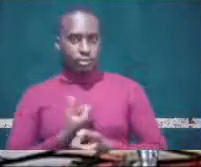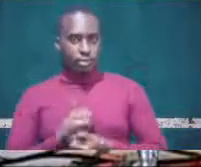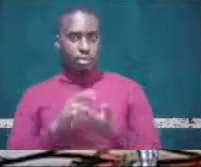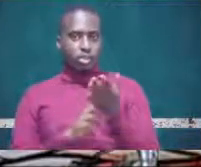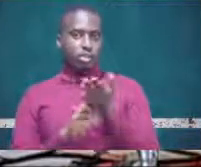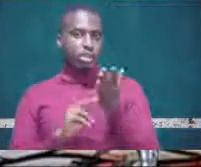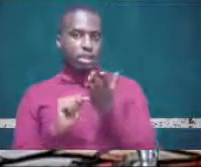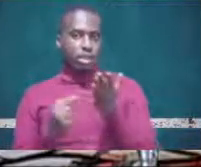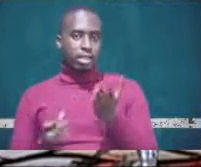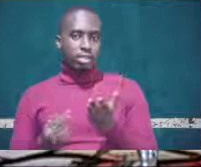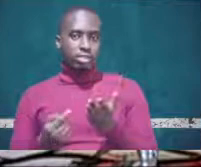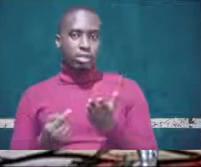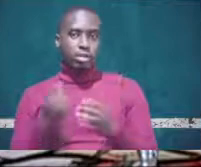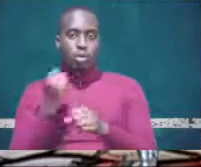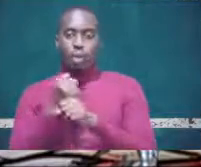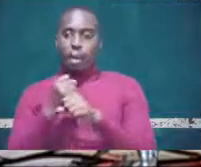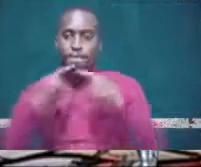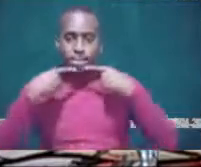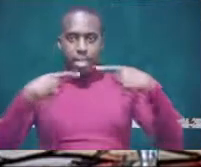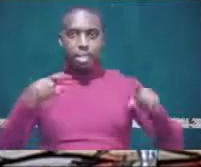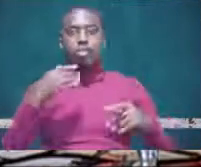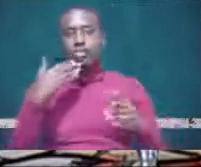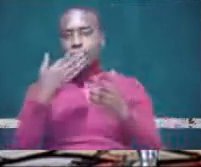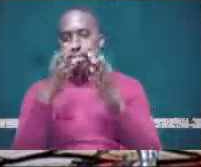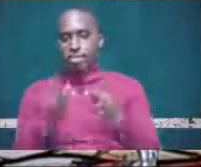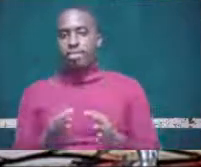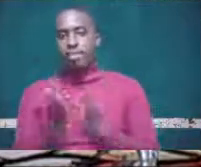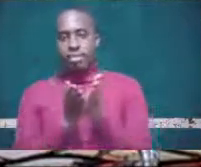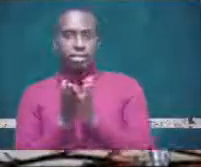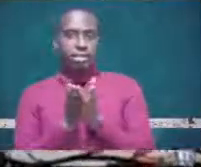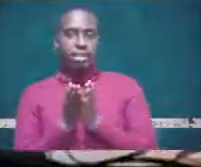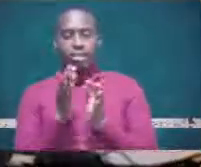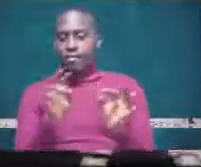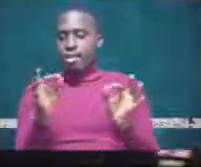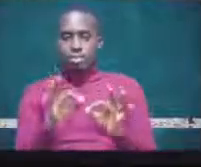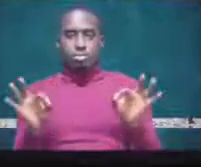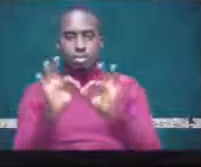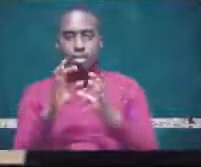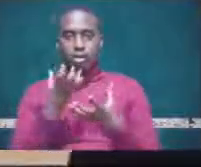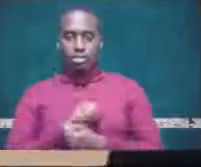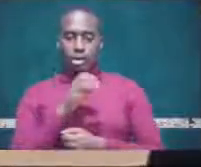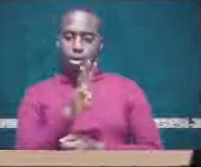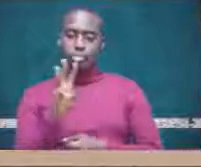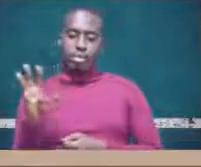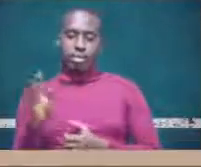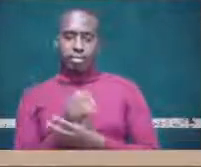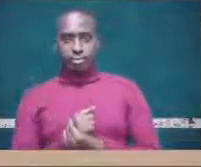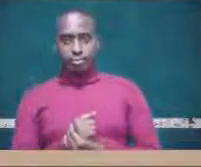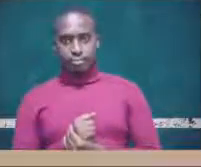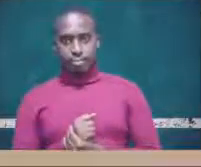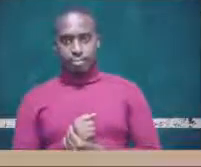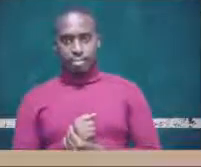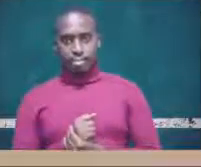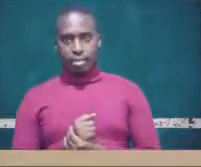use technology to market goods and services. This is very important. We have the websites. So a website, that